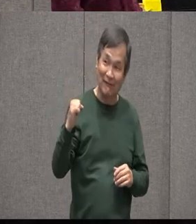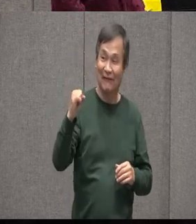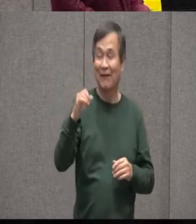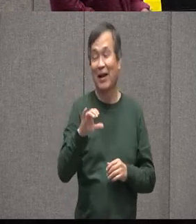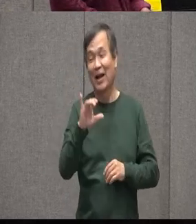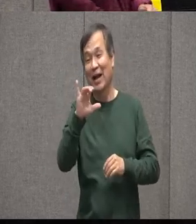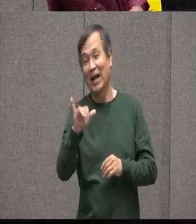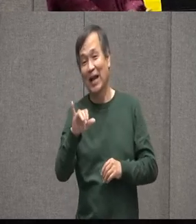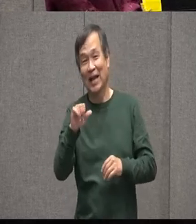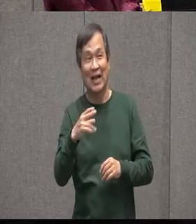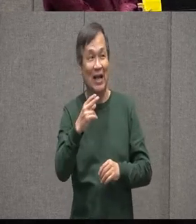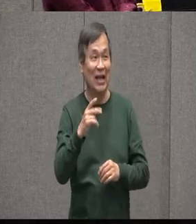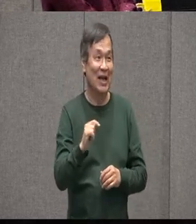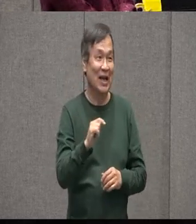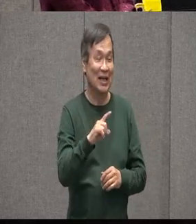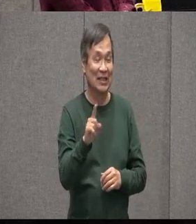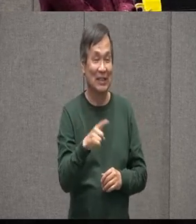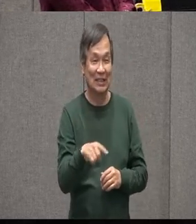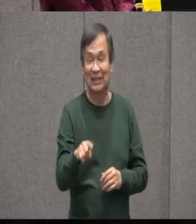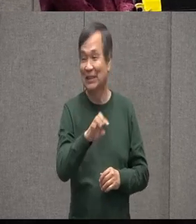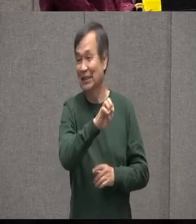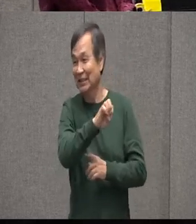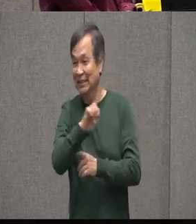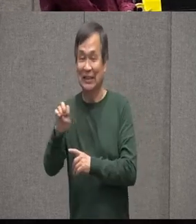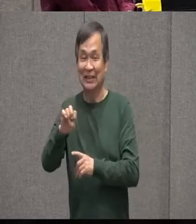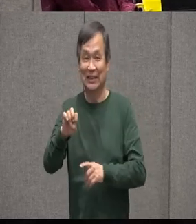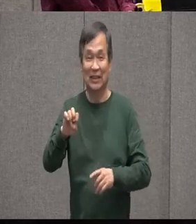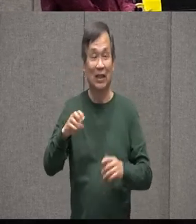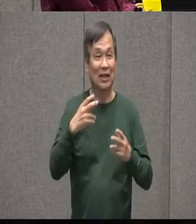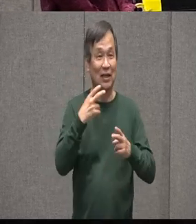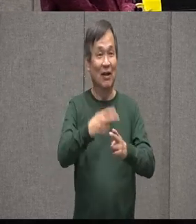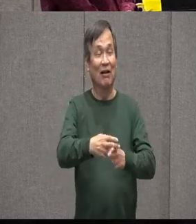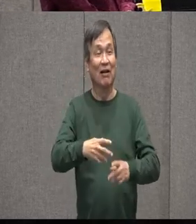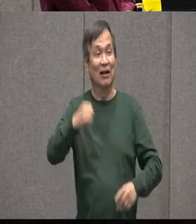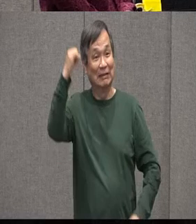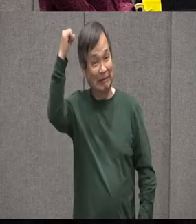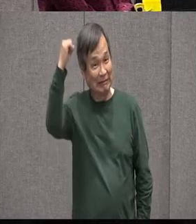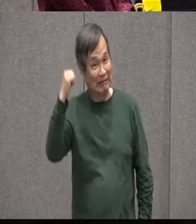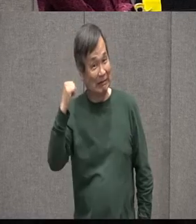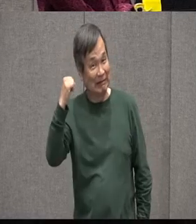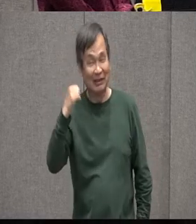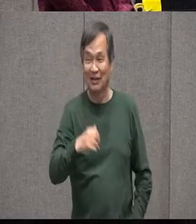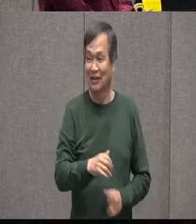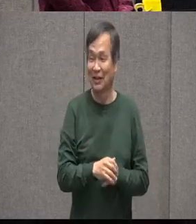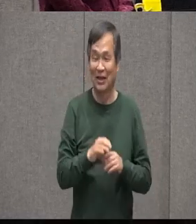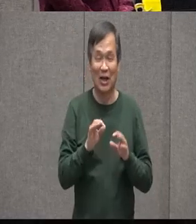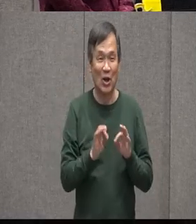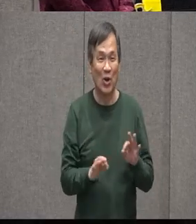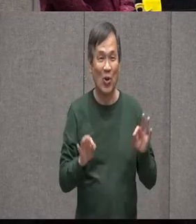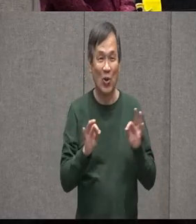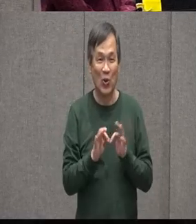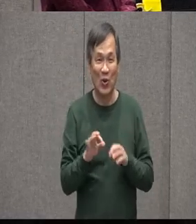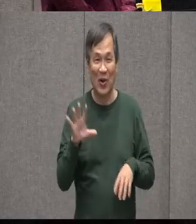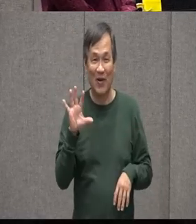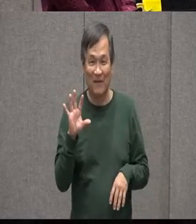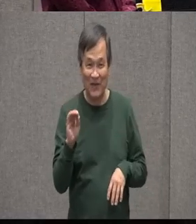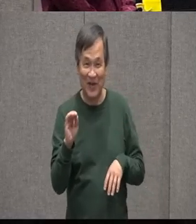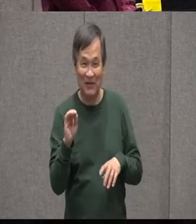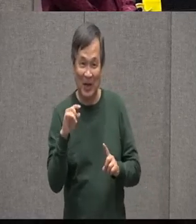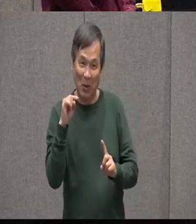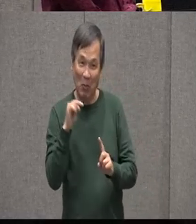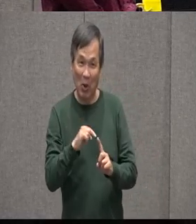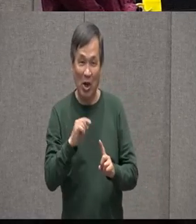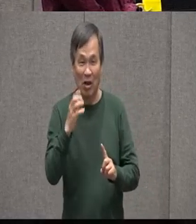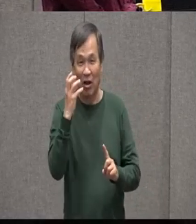get 5 of one number, that's called a Yahtzee, and that is worth 50 points. So that is a